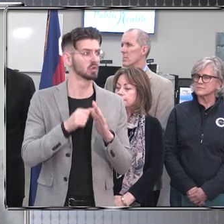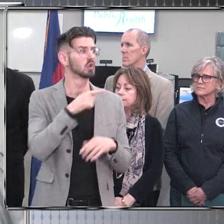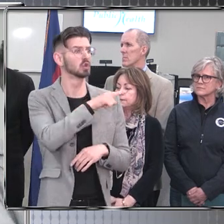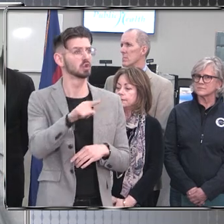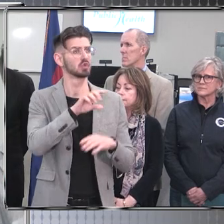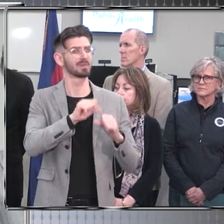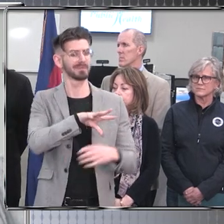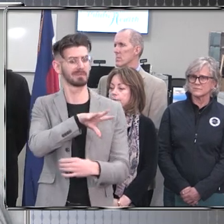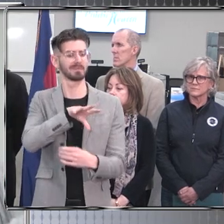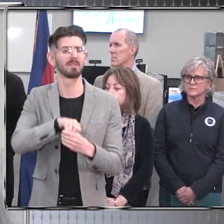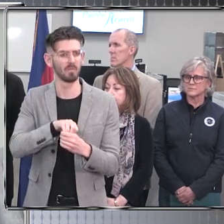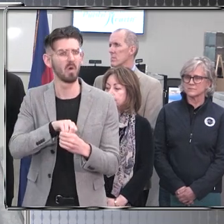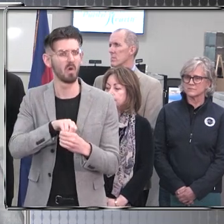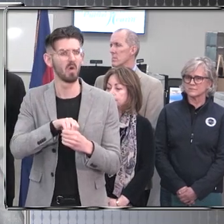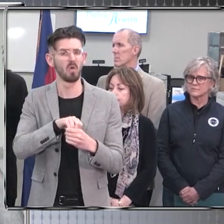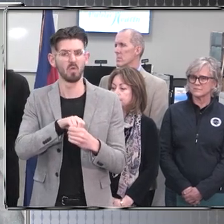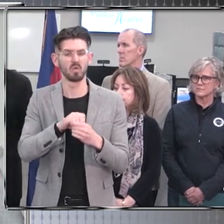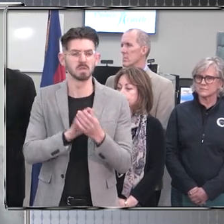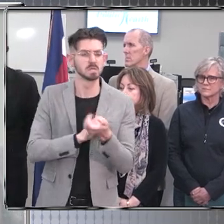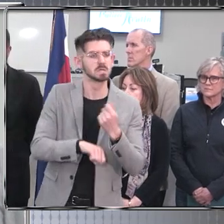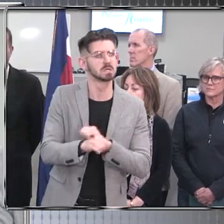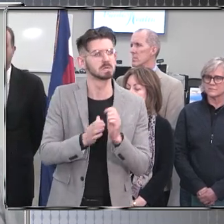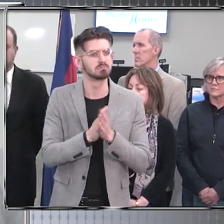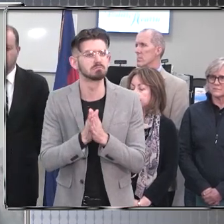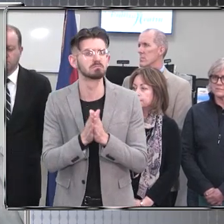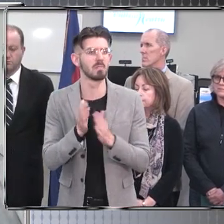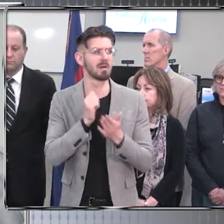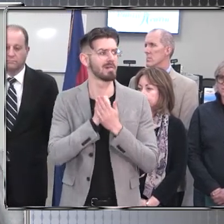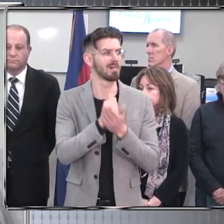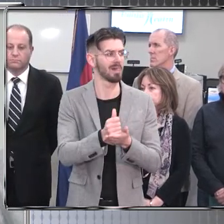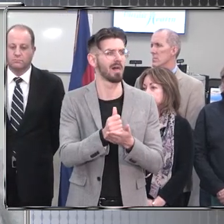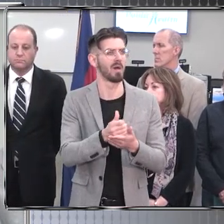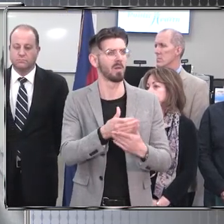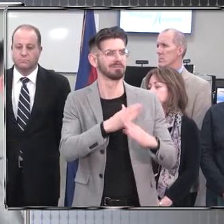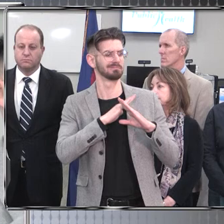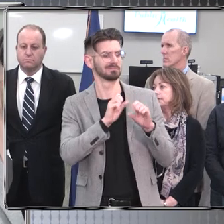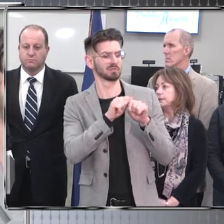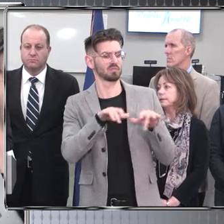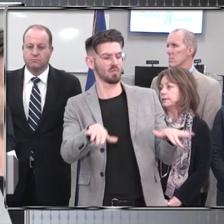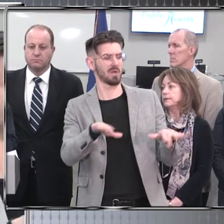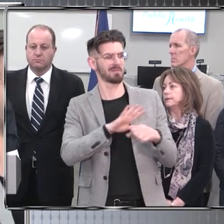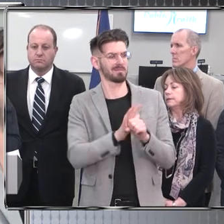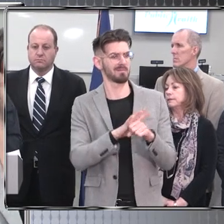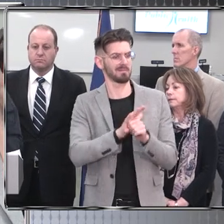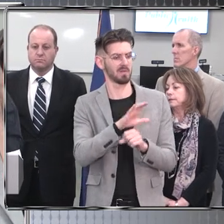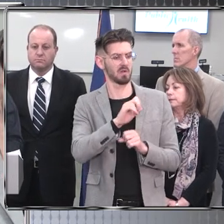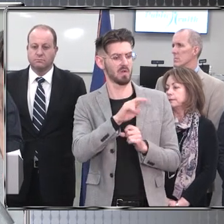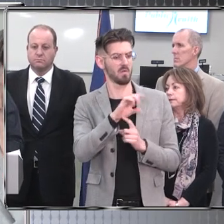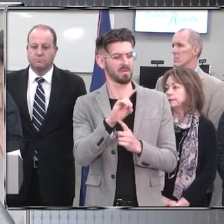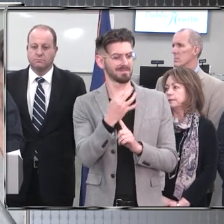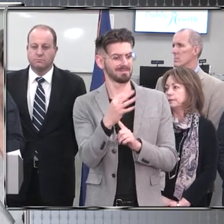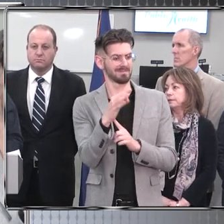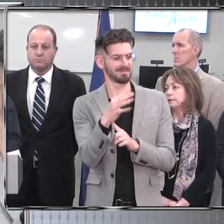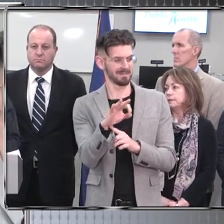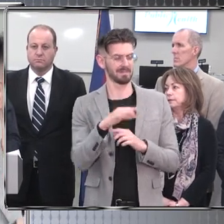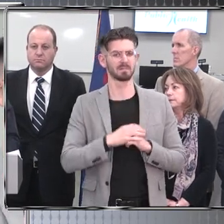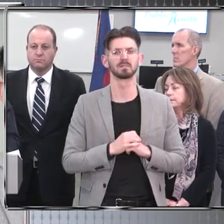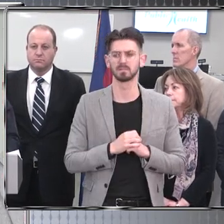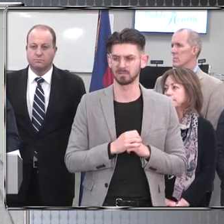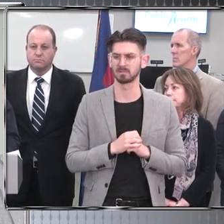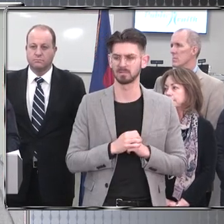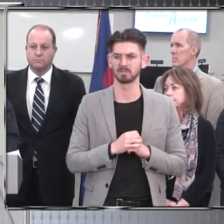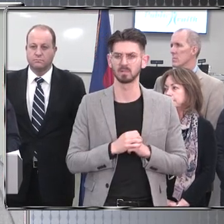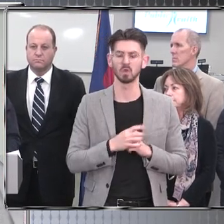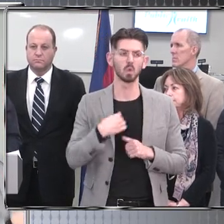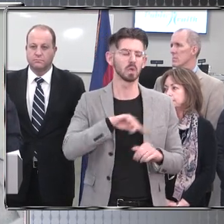the spread of COVID-19 now more than ever. Public health officials emphasize the importance of practicing